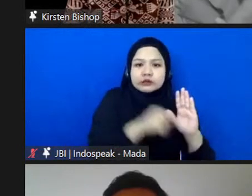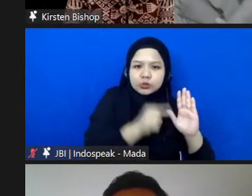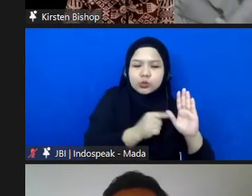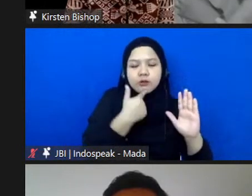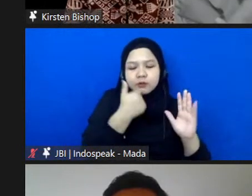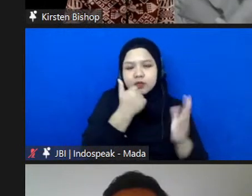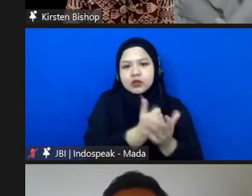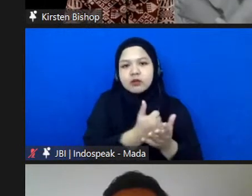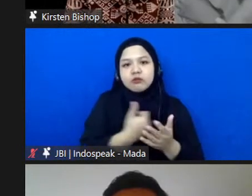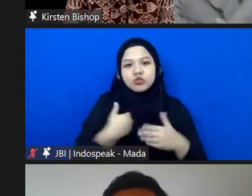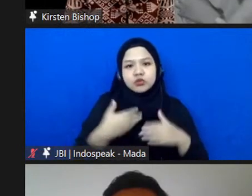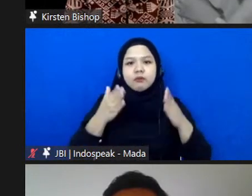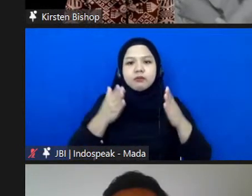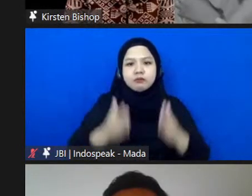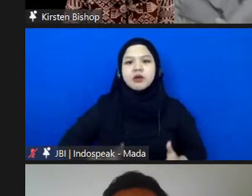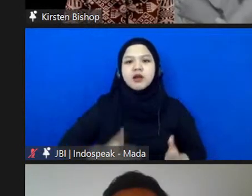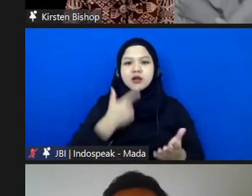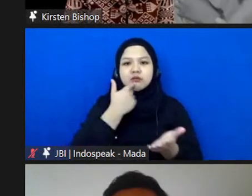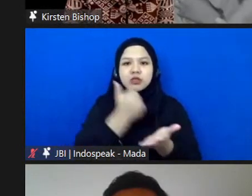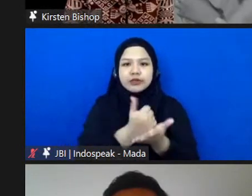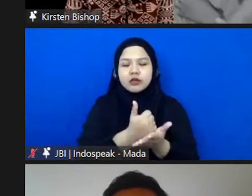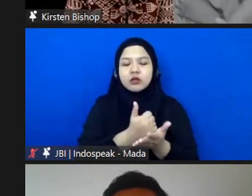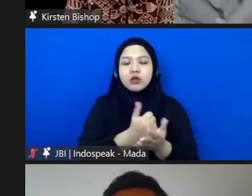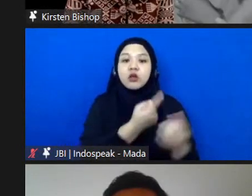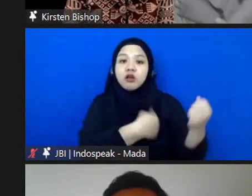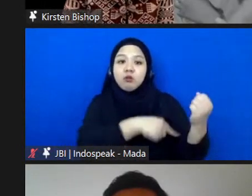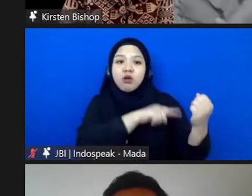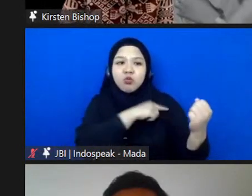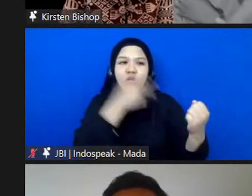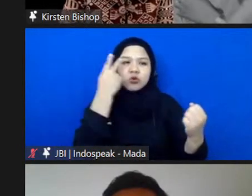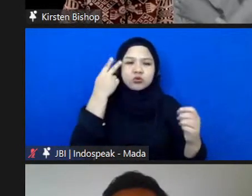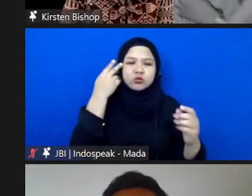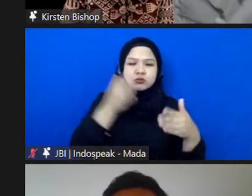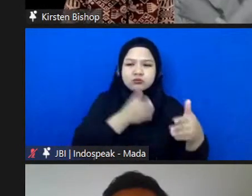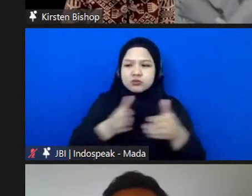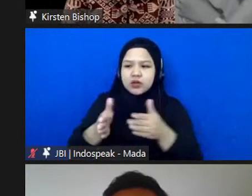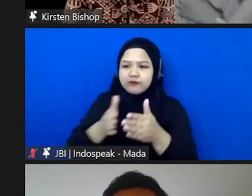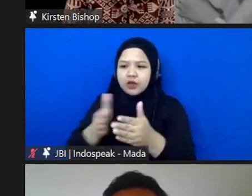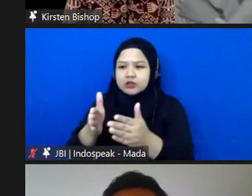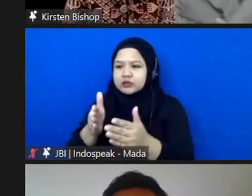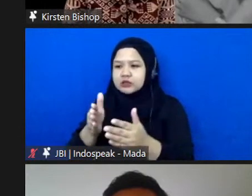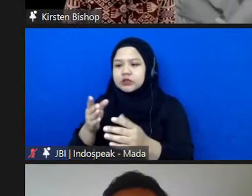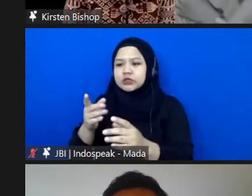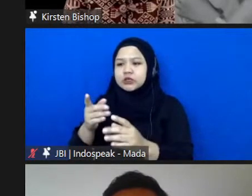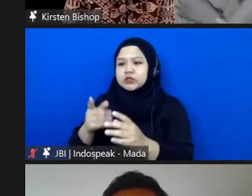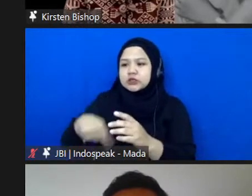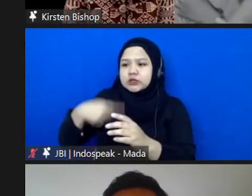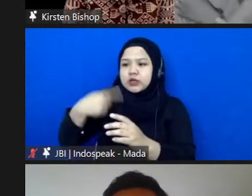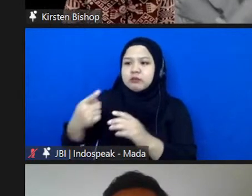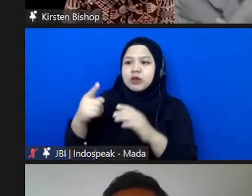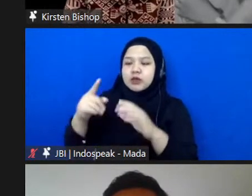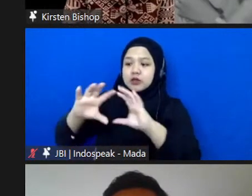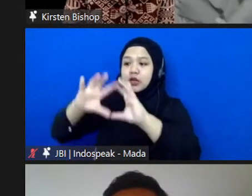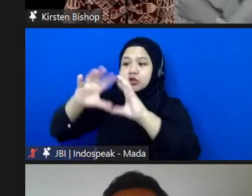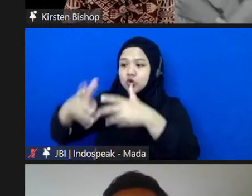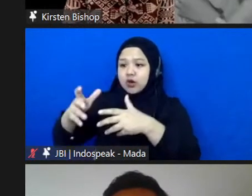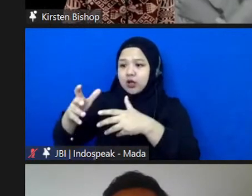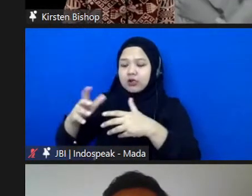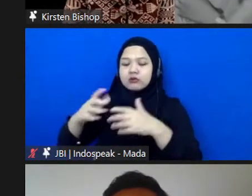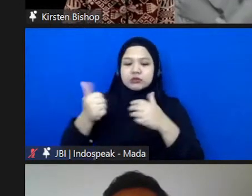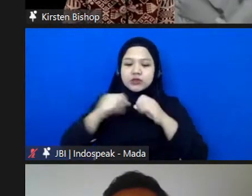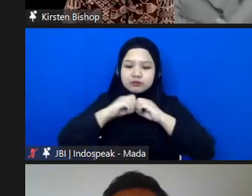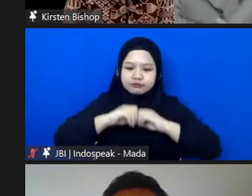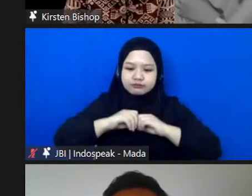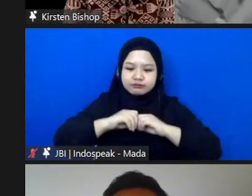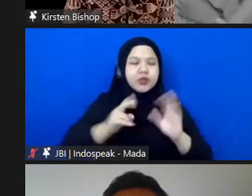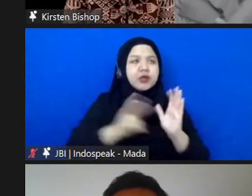role, and the ability to navigate between global level to national level and